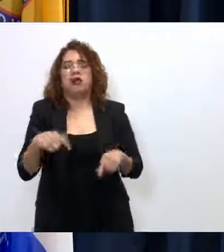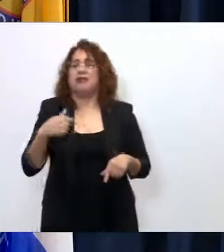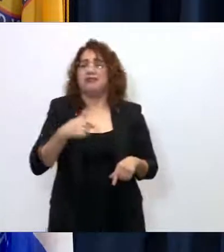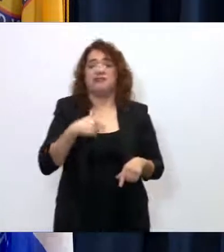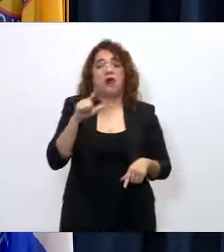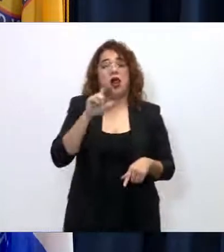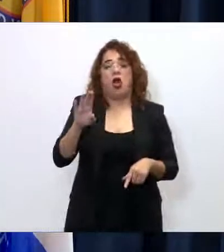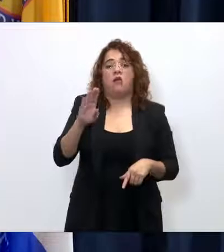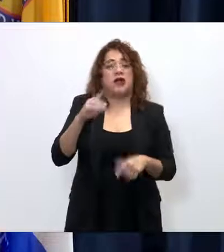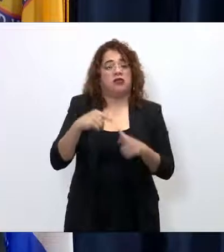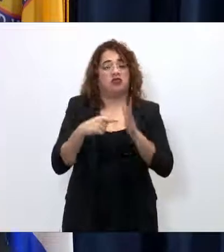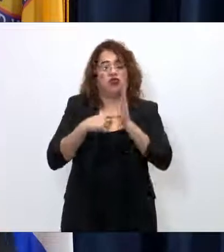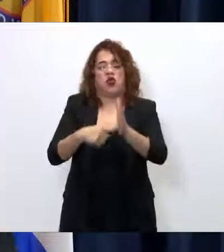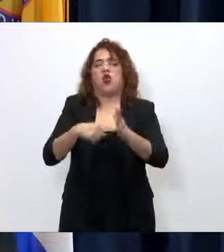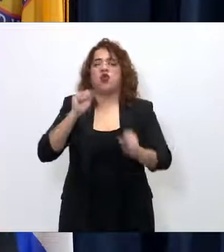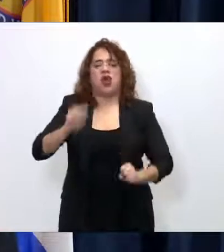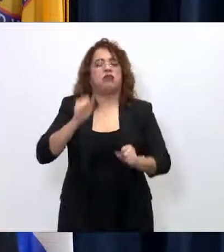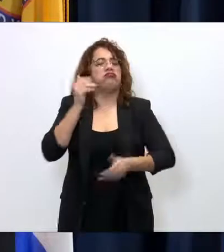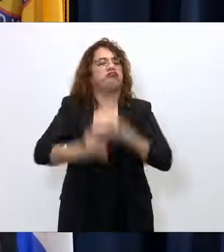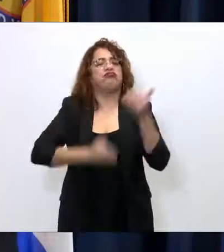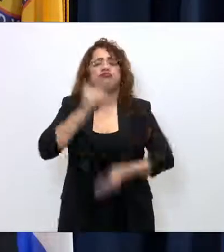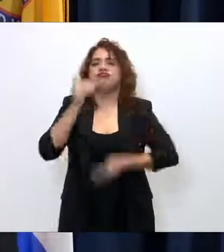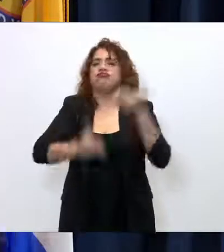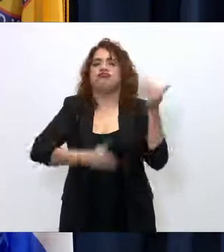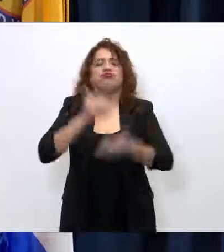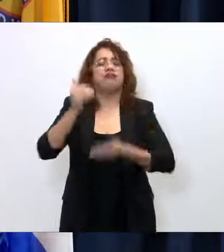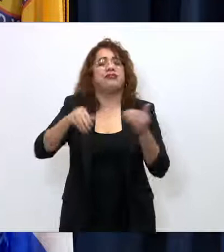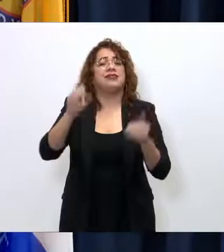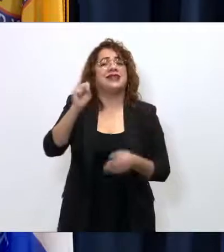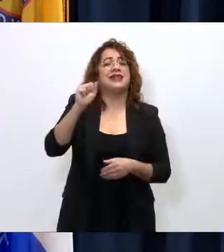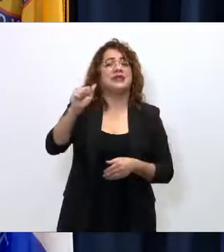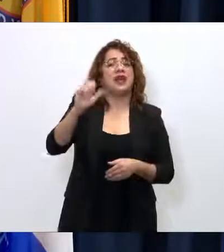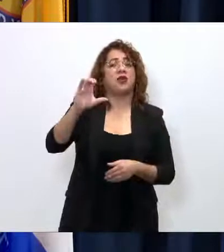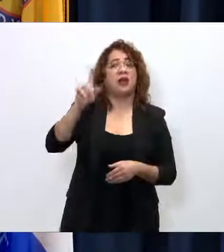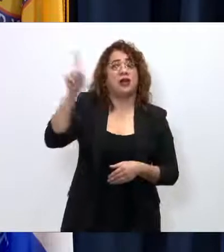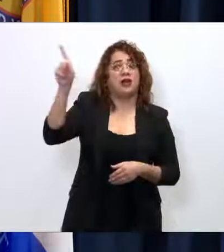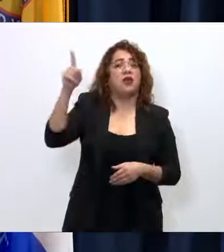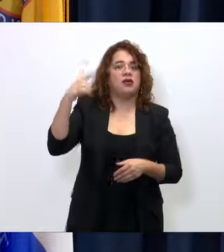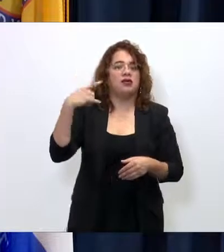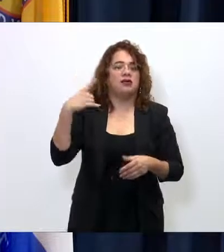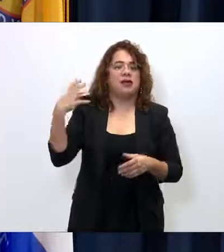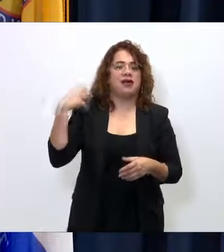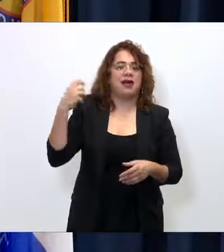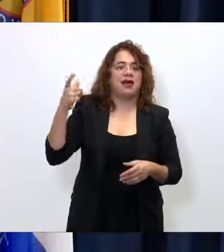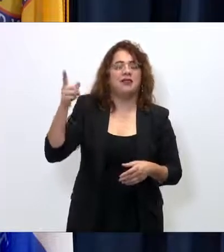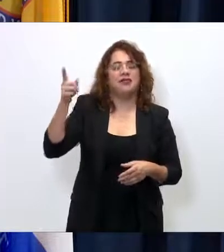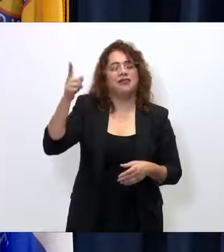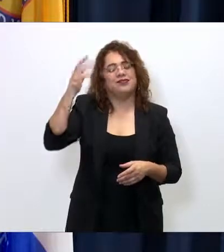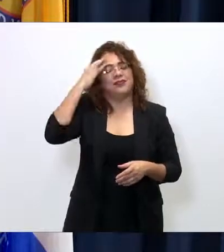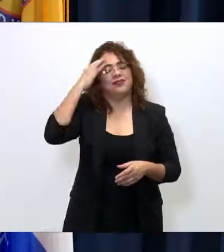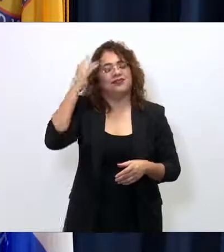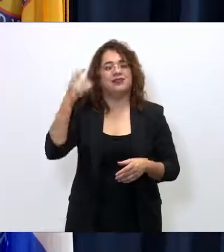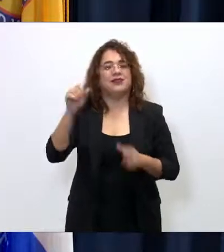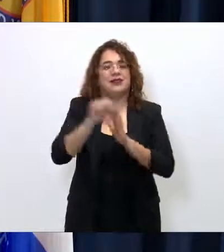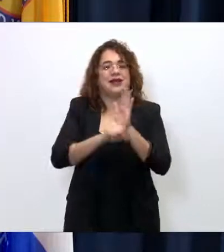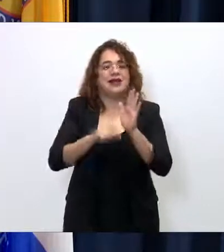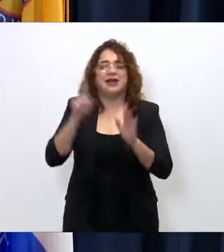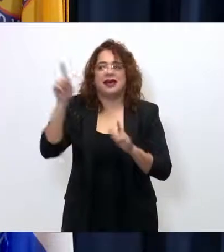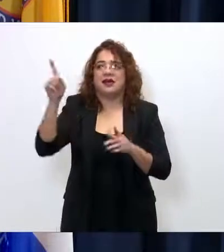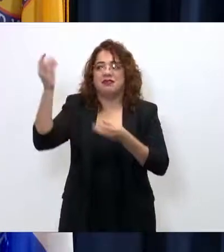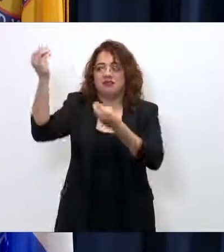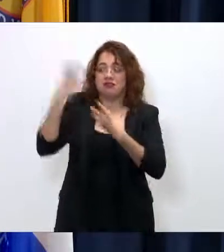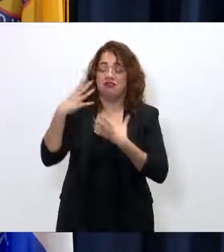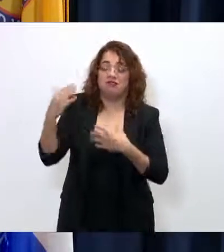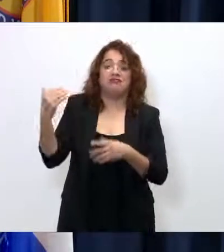state. As some of my friends in Sacramento keep reminding me, which I think is great for us as a city to be able to do. So